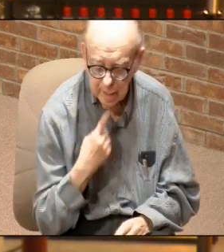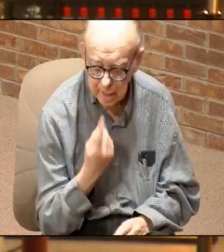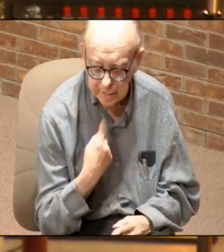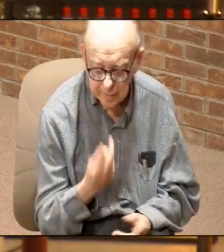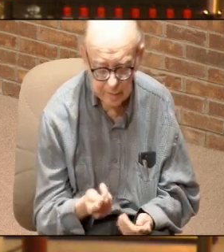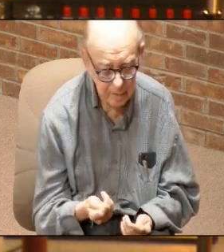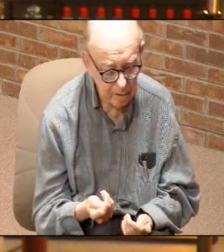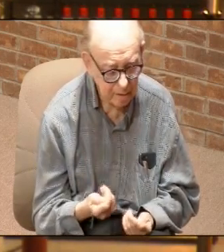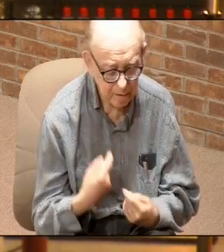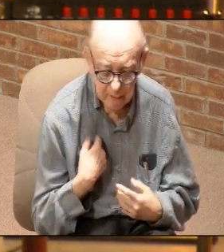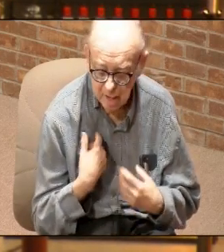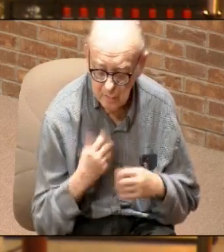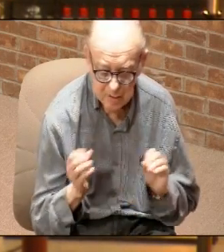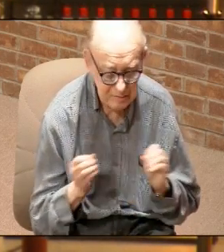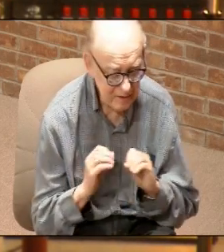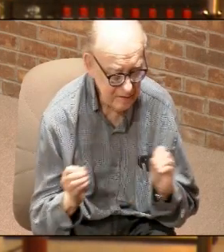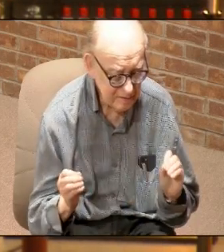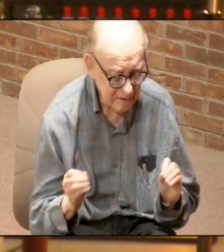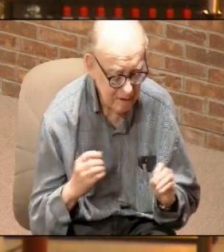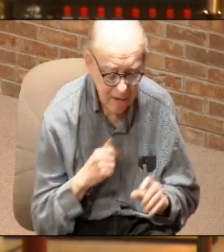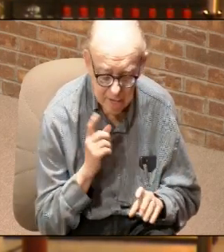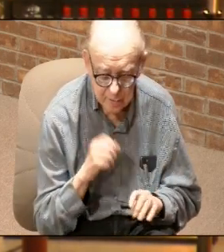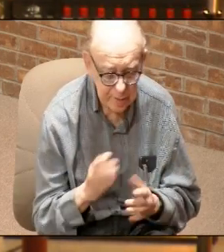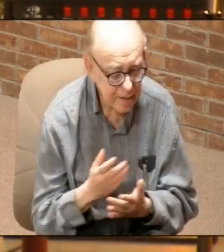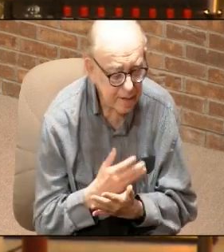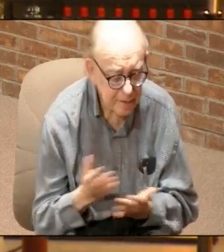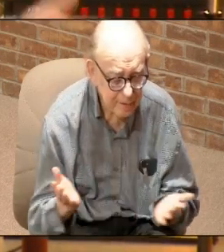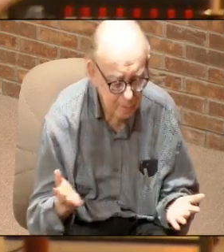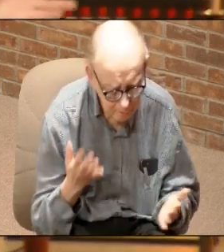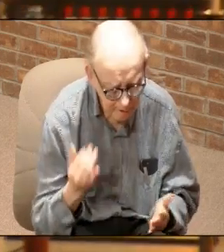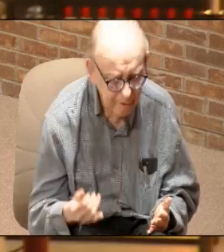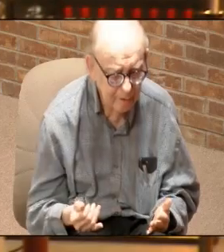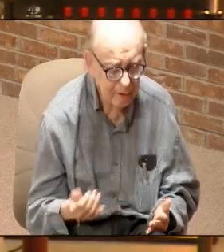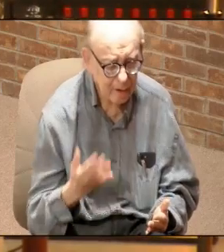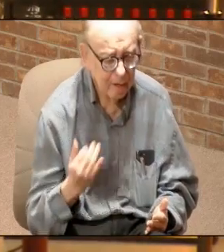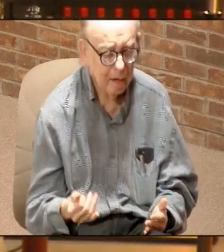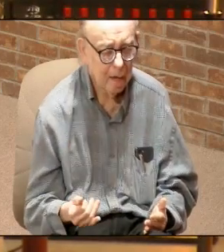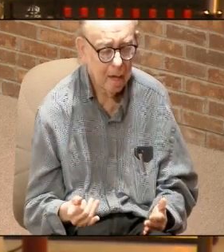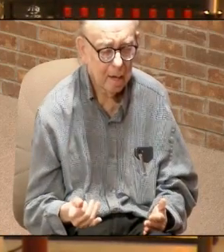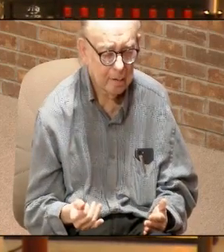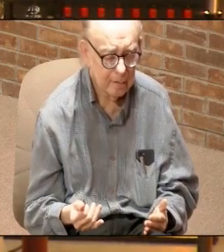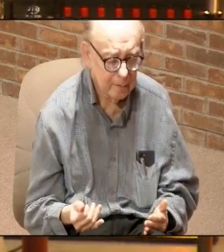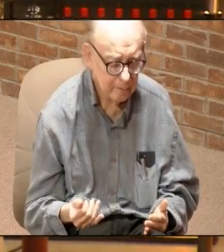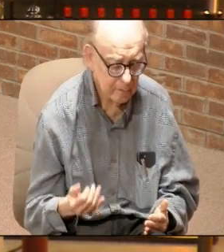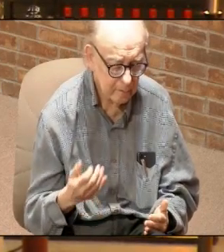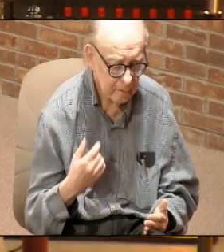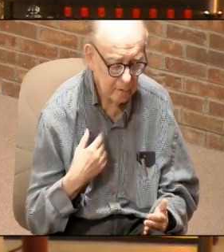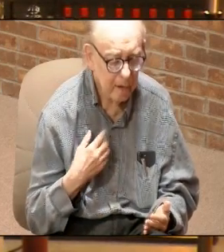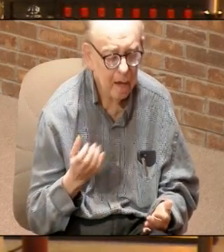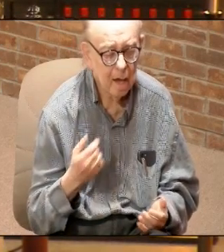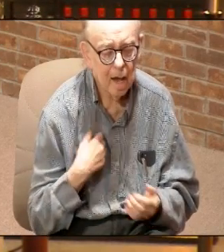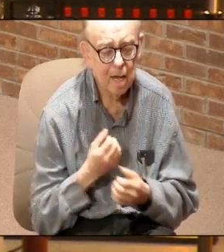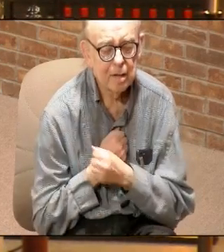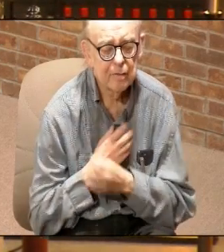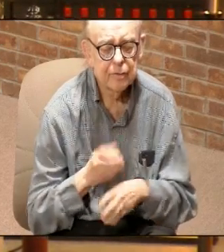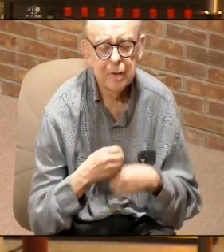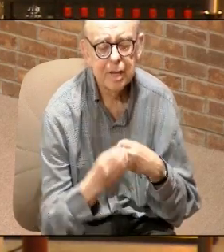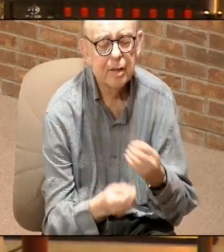to tell him, nothing. I don't need anything. Why? Because I love to give.